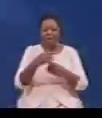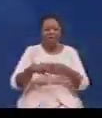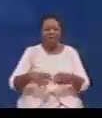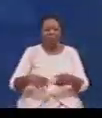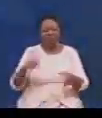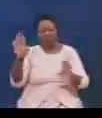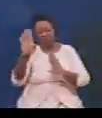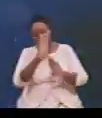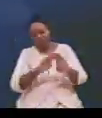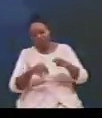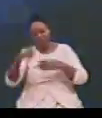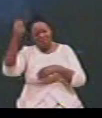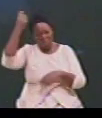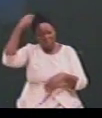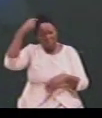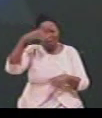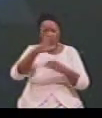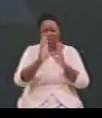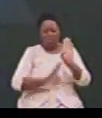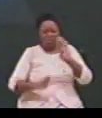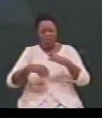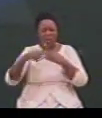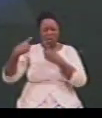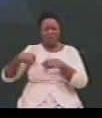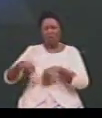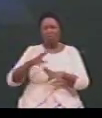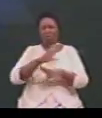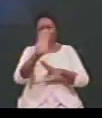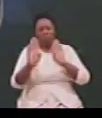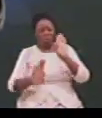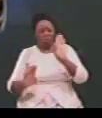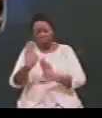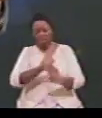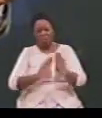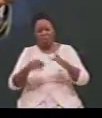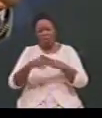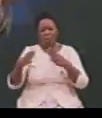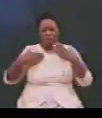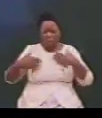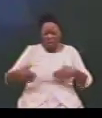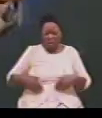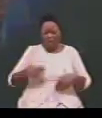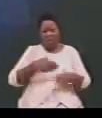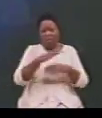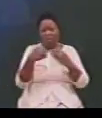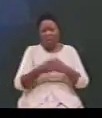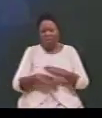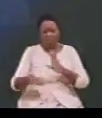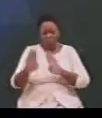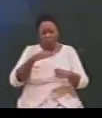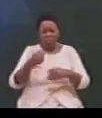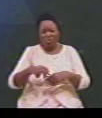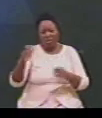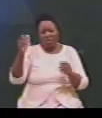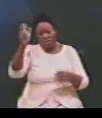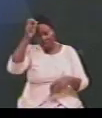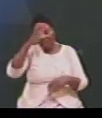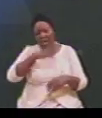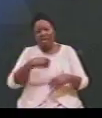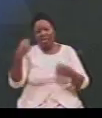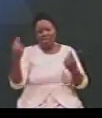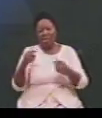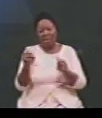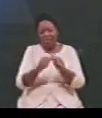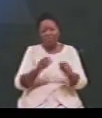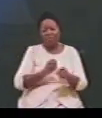brain, all the trouble in your heart, all the trouble in your body, and all the trouble with Satan and sin, everything will